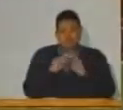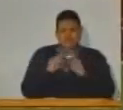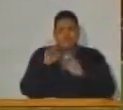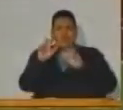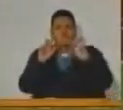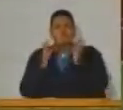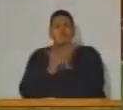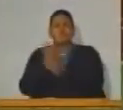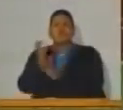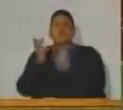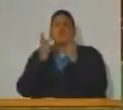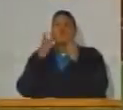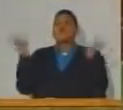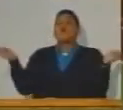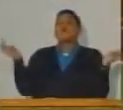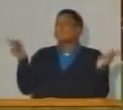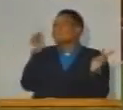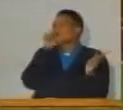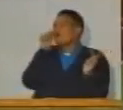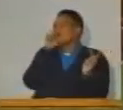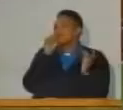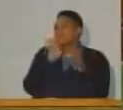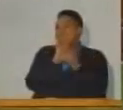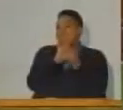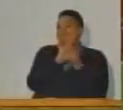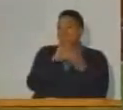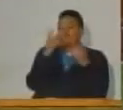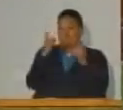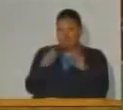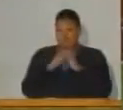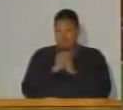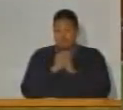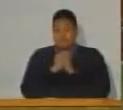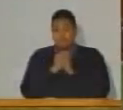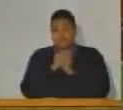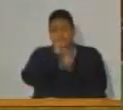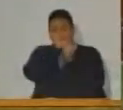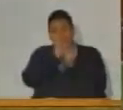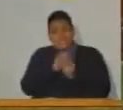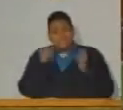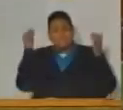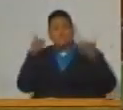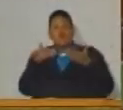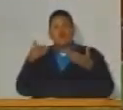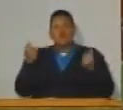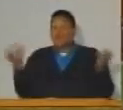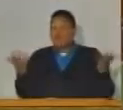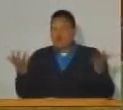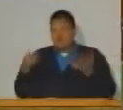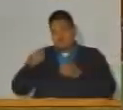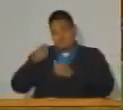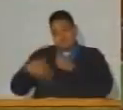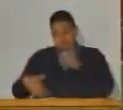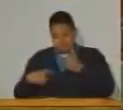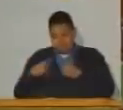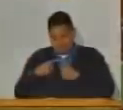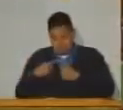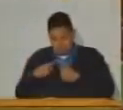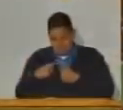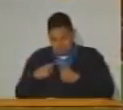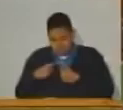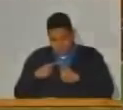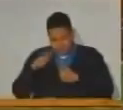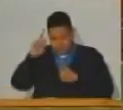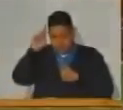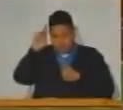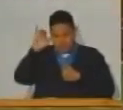through public-private partnerships. Particular focus will be on the following. One, the Rio